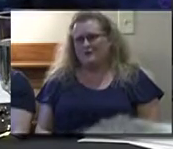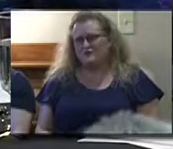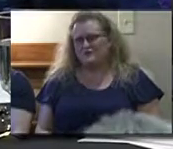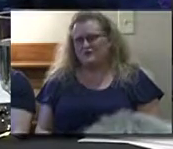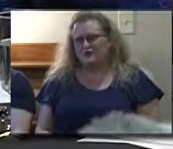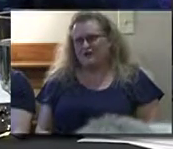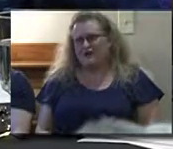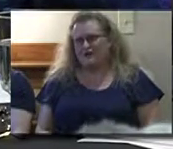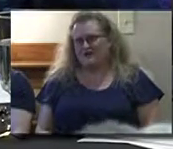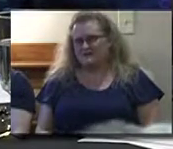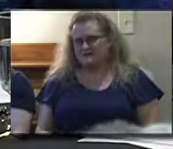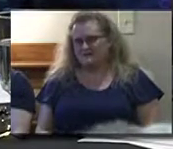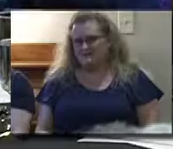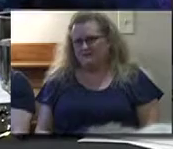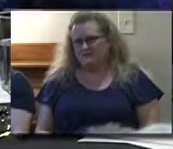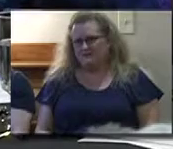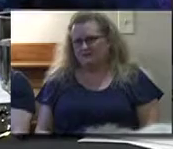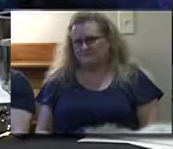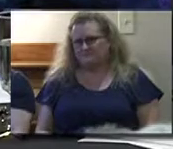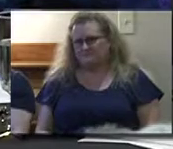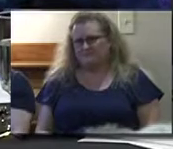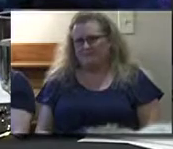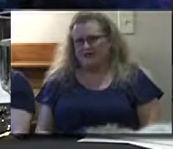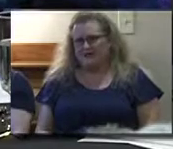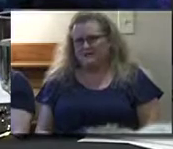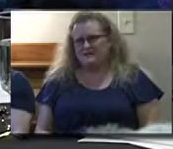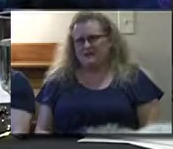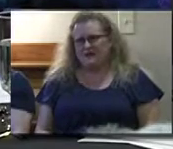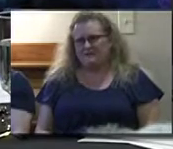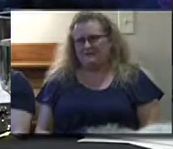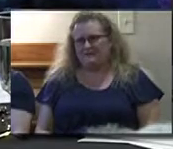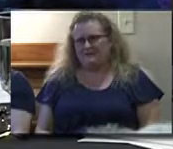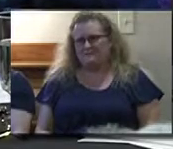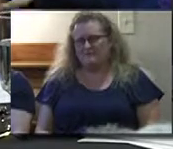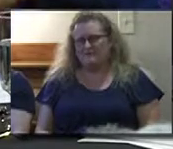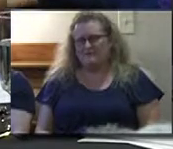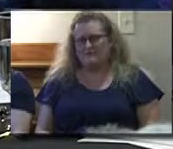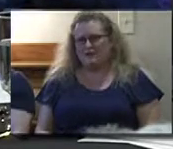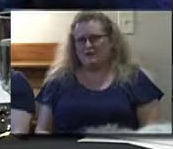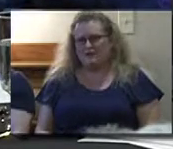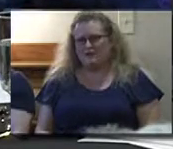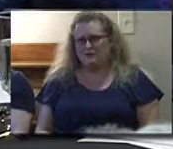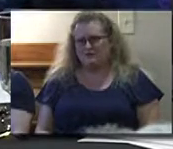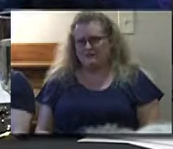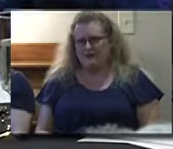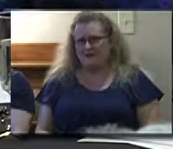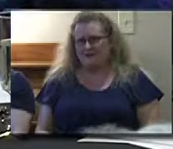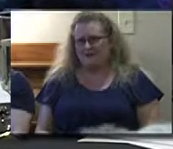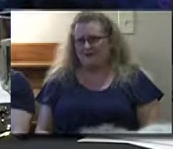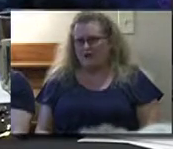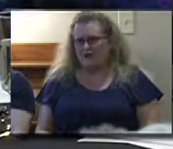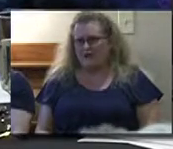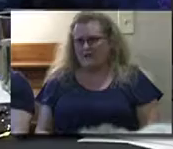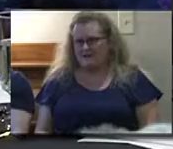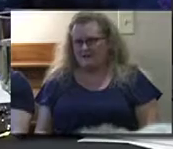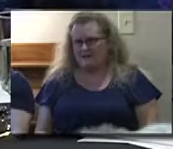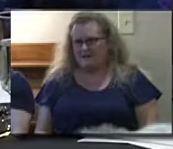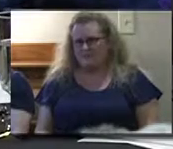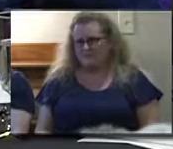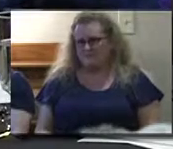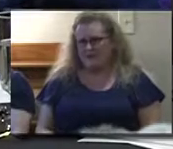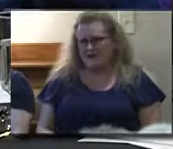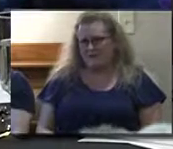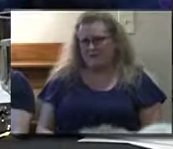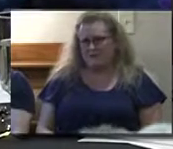Before, I struggled to learn ASL, and so I think I can benefit hearing students now that are learning